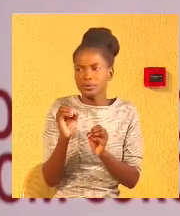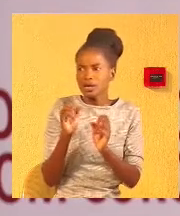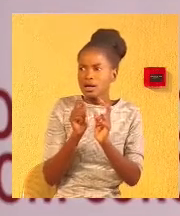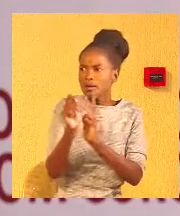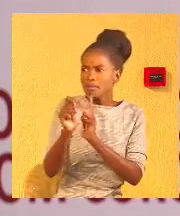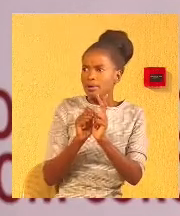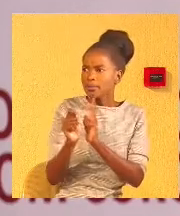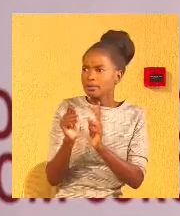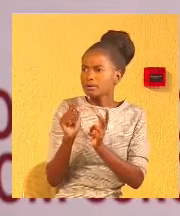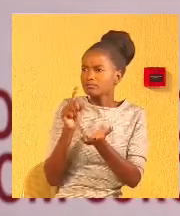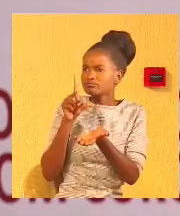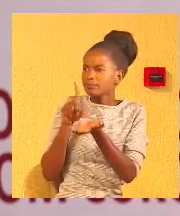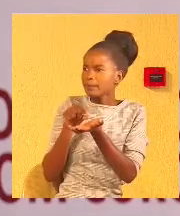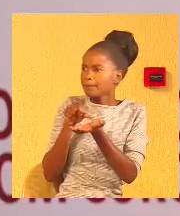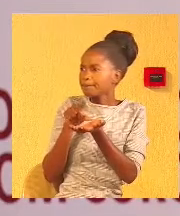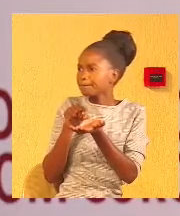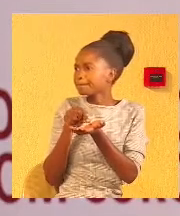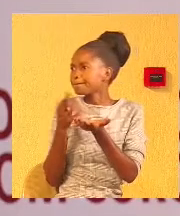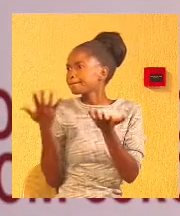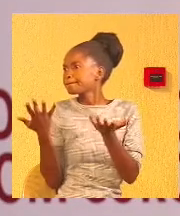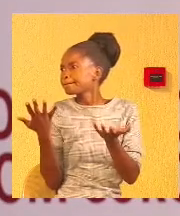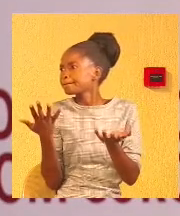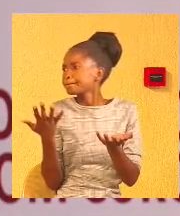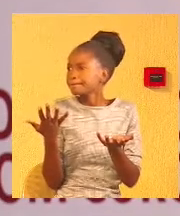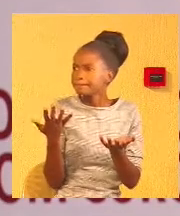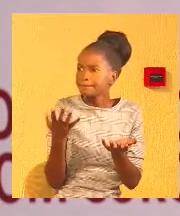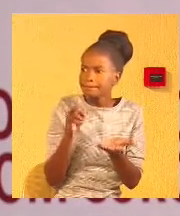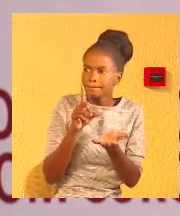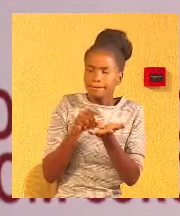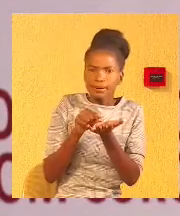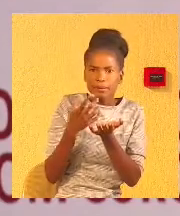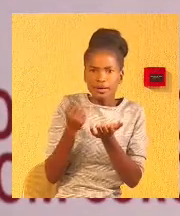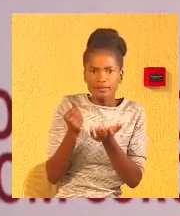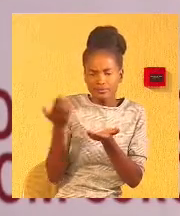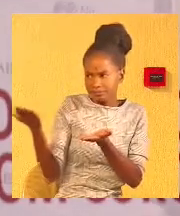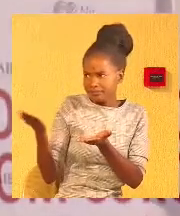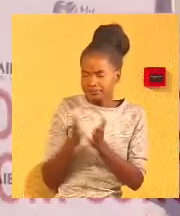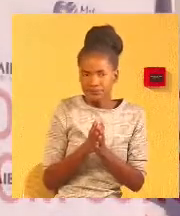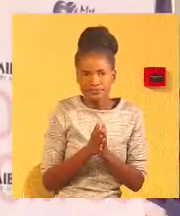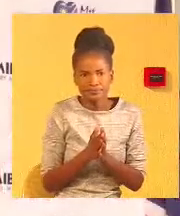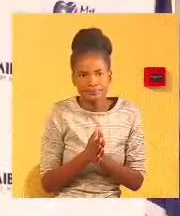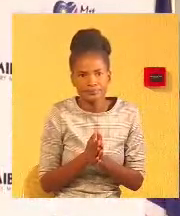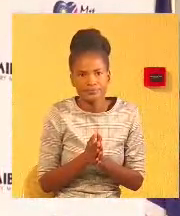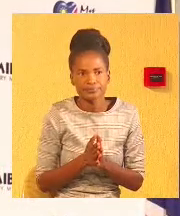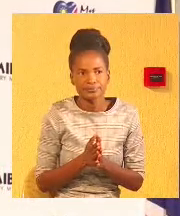please take the podium so that we can just take a question from the floor as we get another caller. Yes, ma'am.